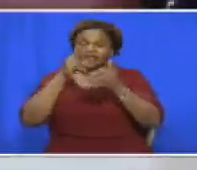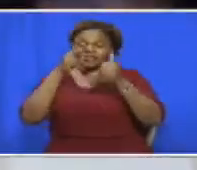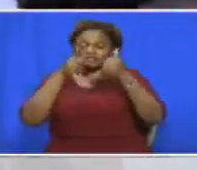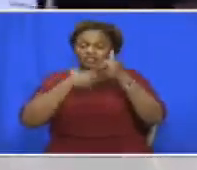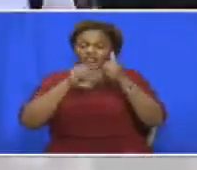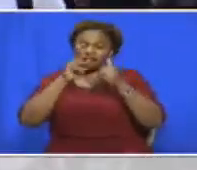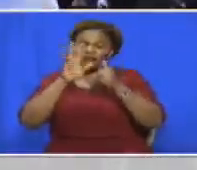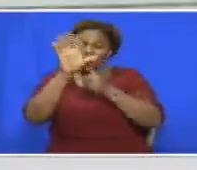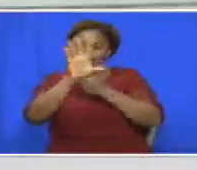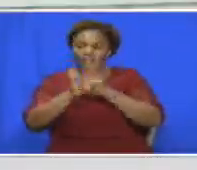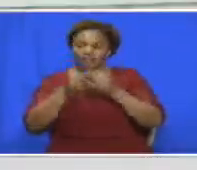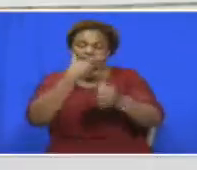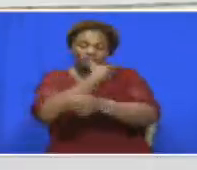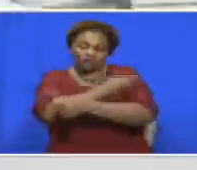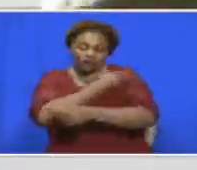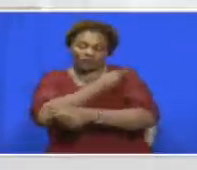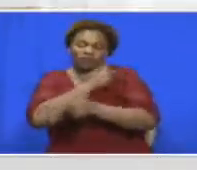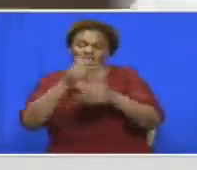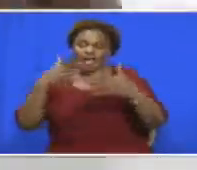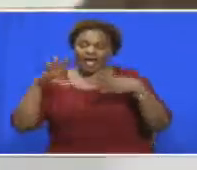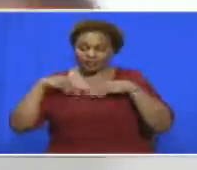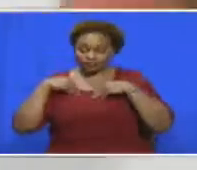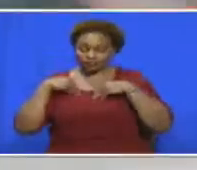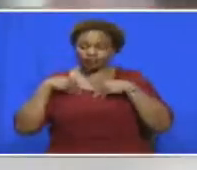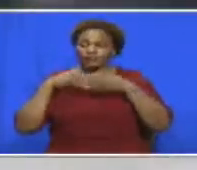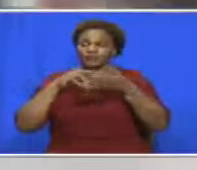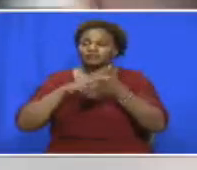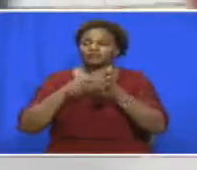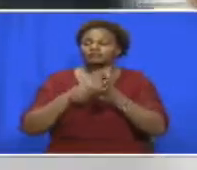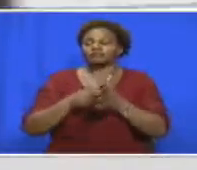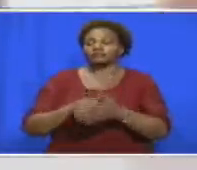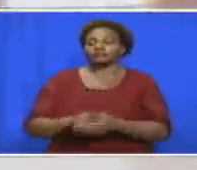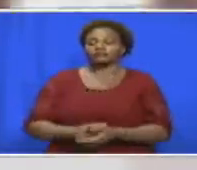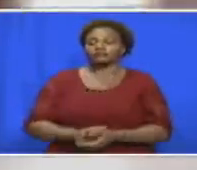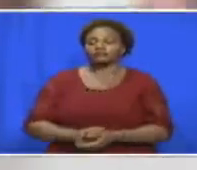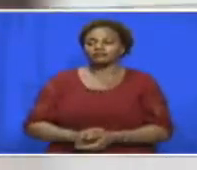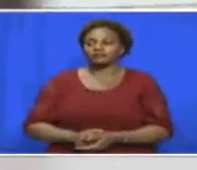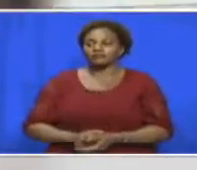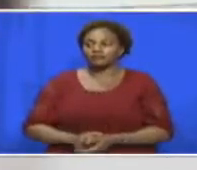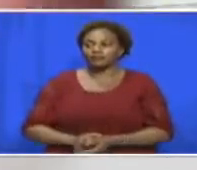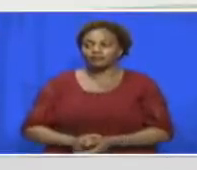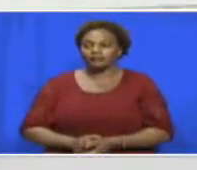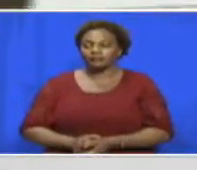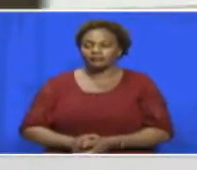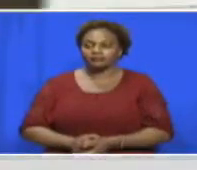64% of the vaccines it has received. Gloria Milimu, KTN News.